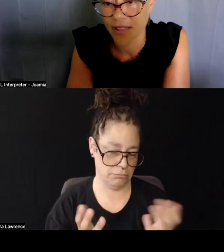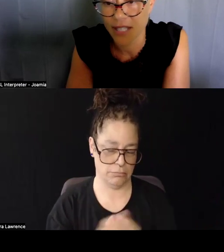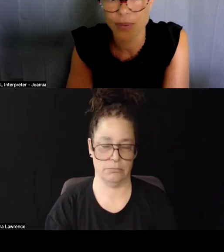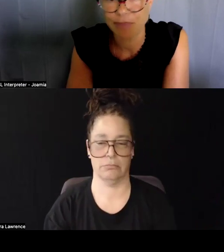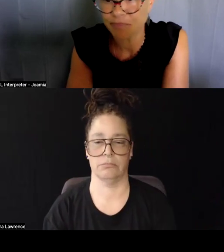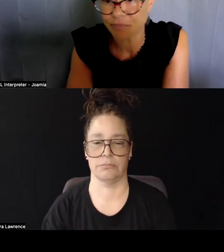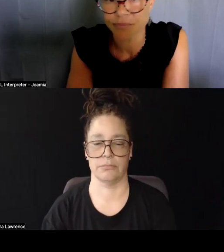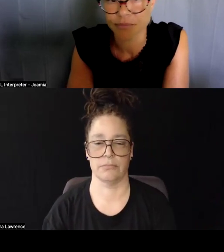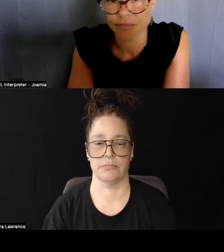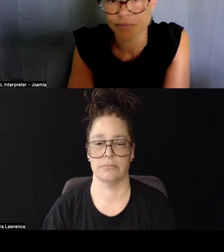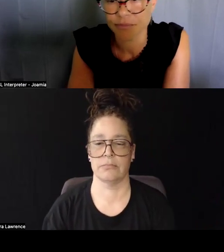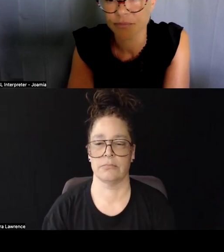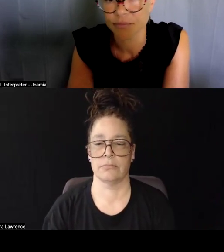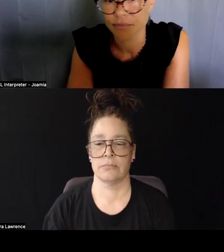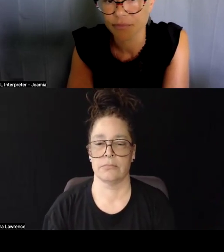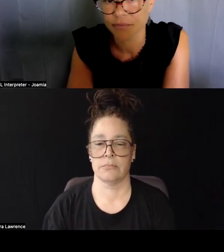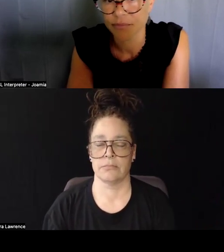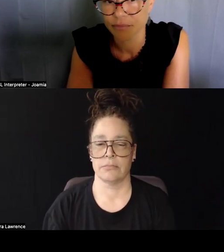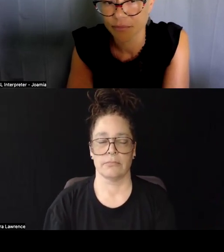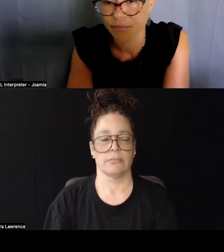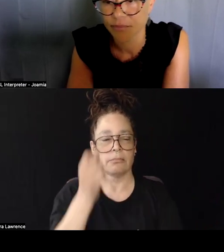in the classroom.